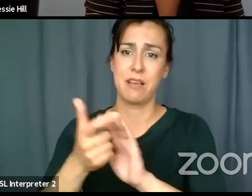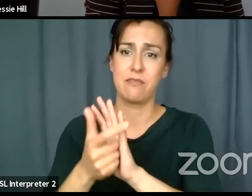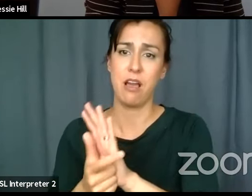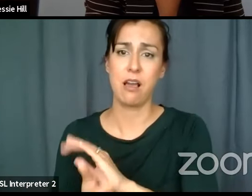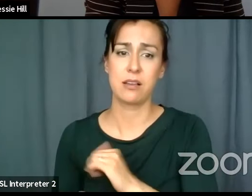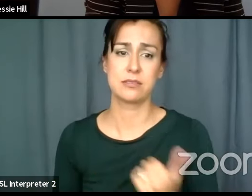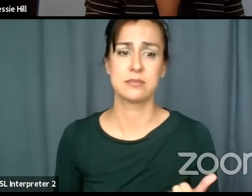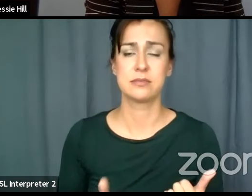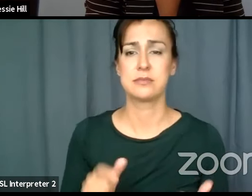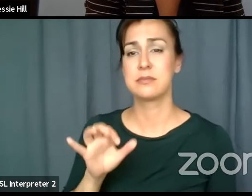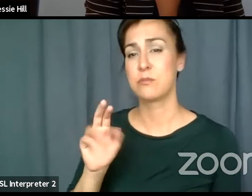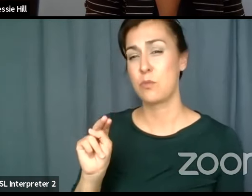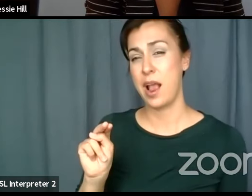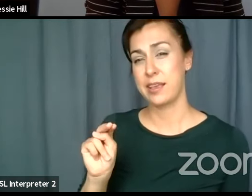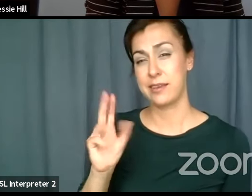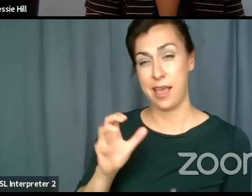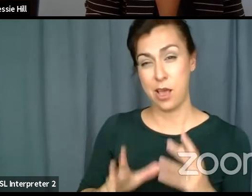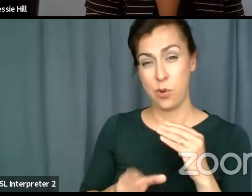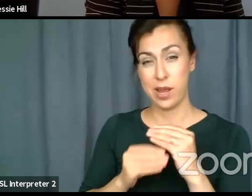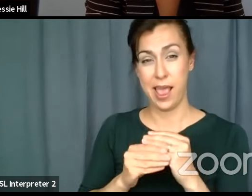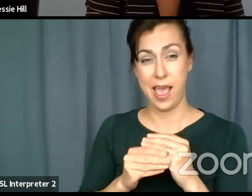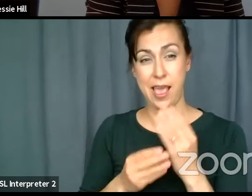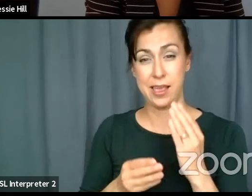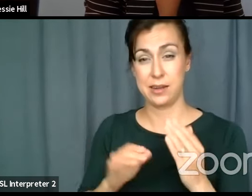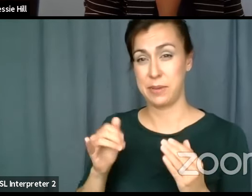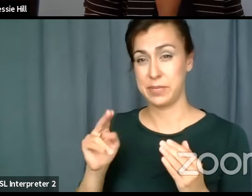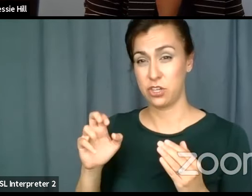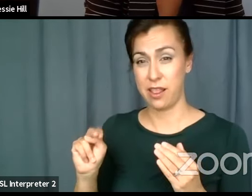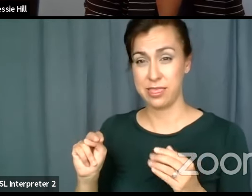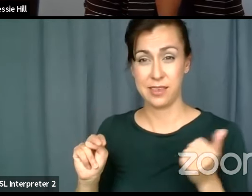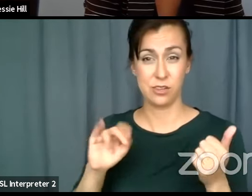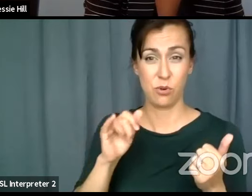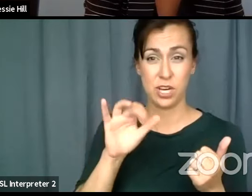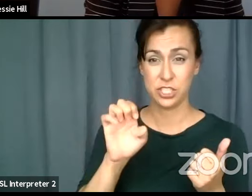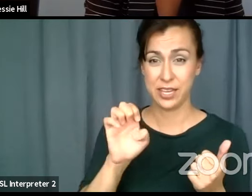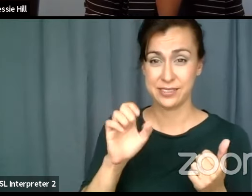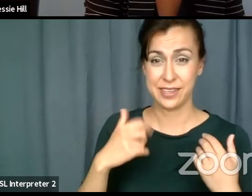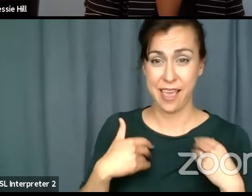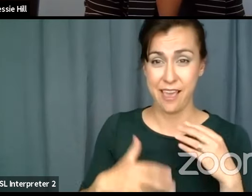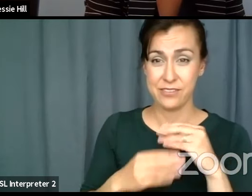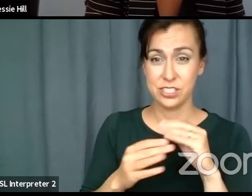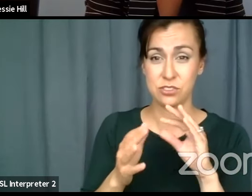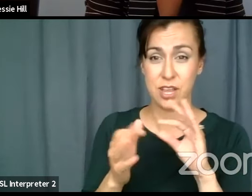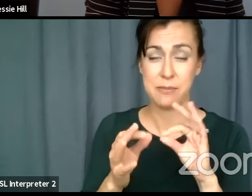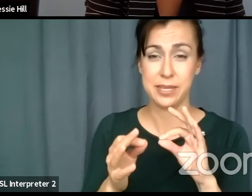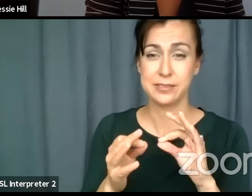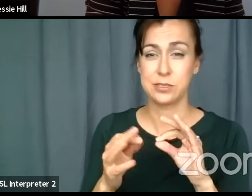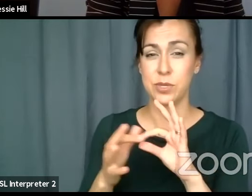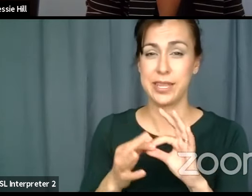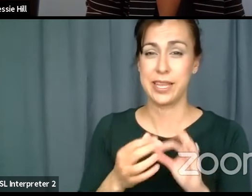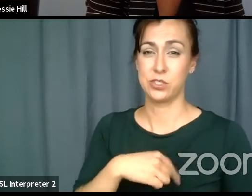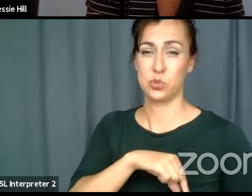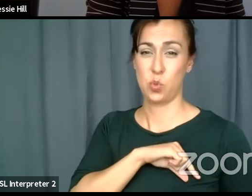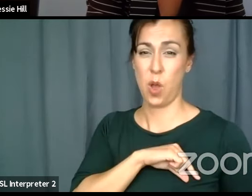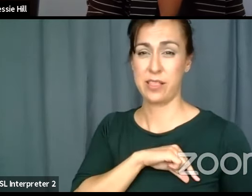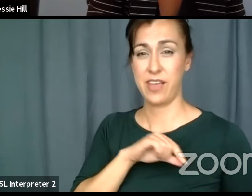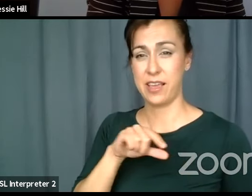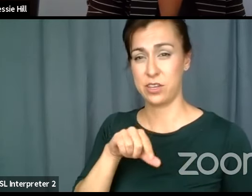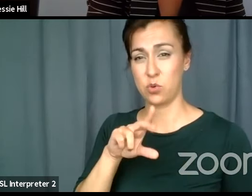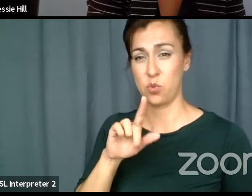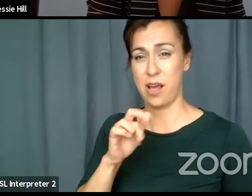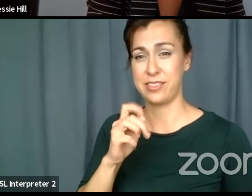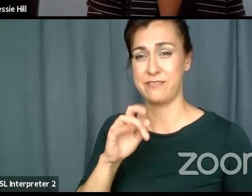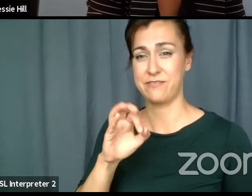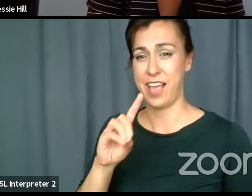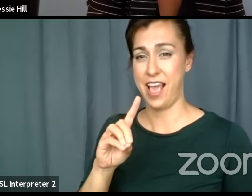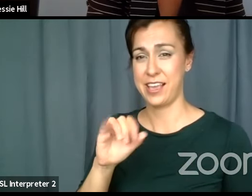add, Jonathan and maybe even Jesse could add, maybe add a little bit, a tag about qualified immunity and how qualified immunity in 1983